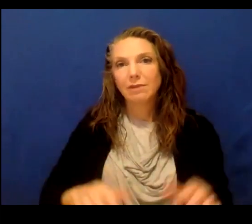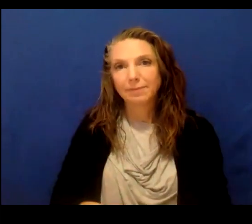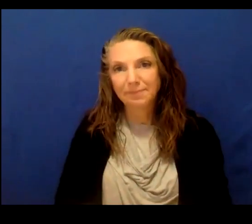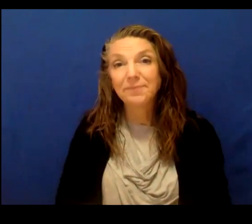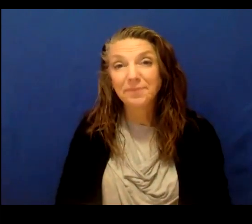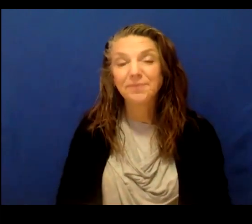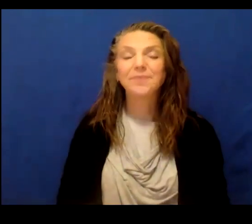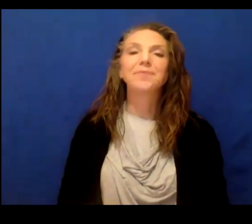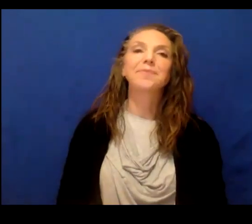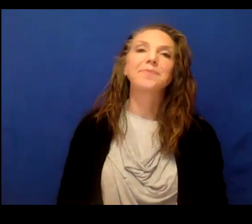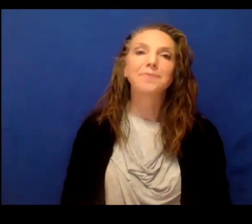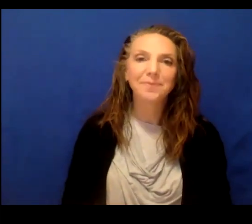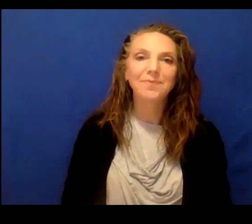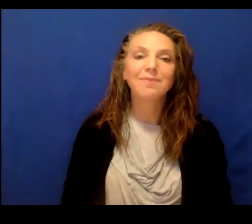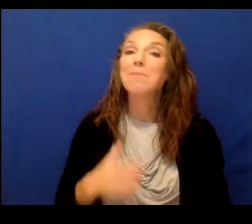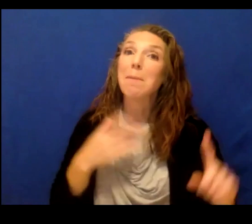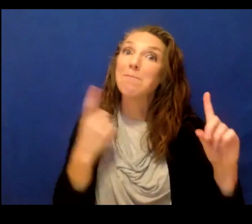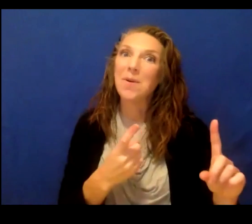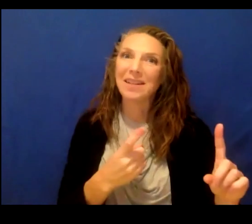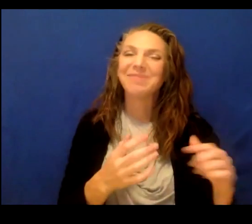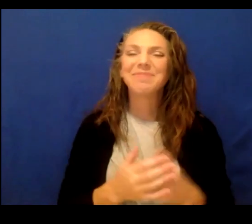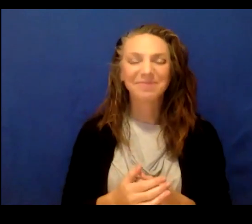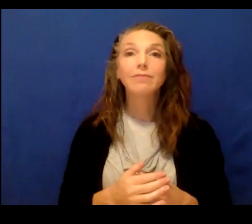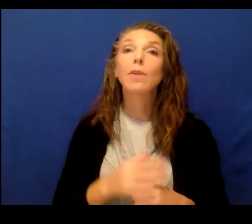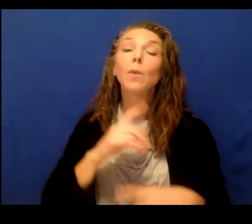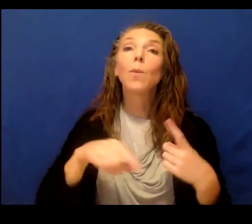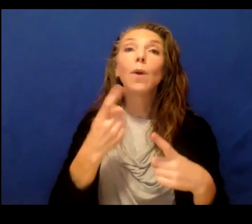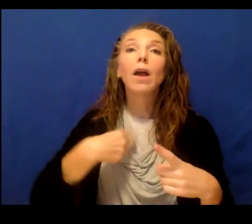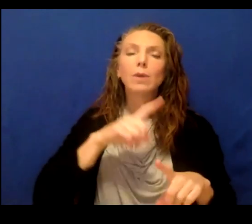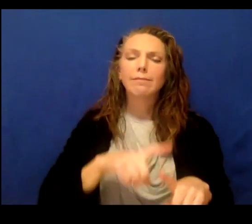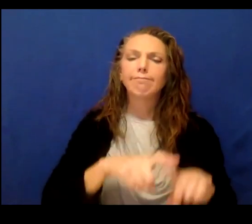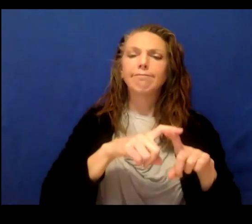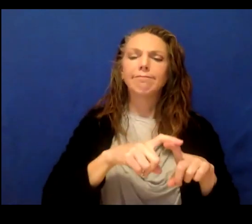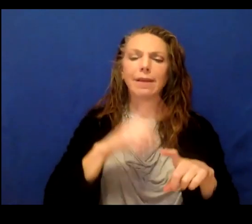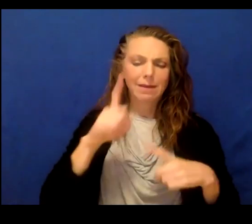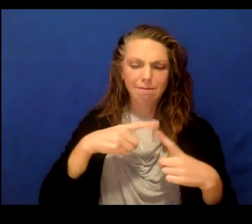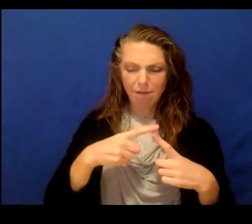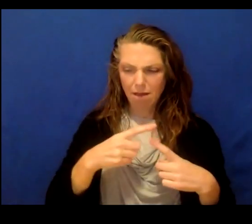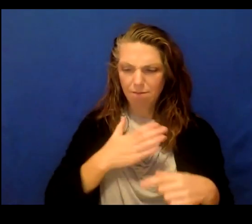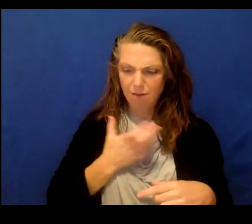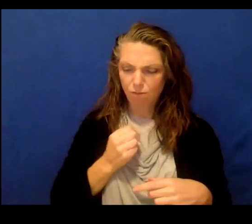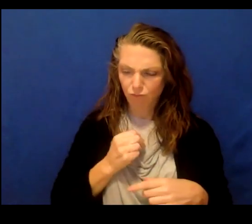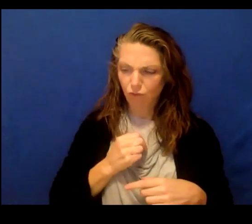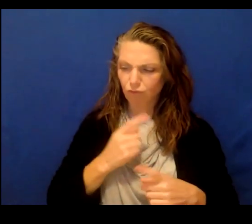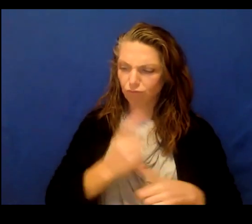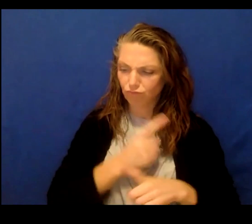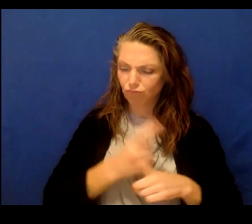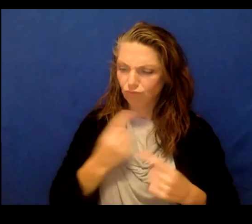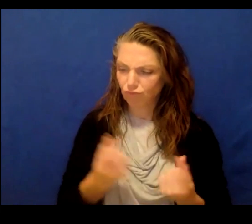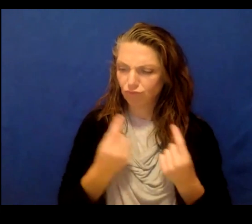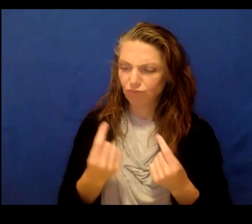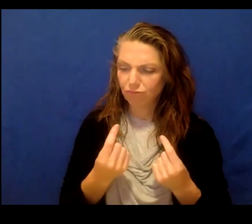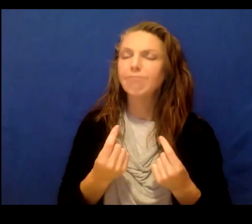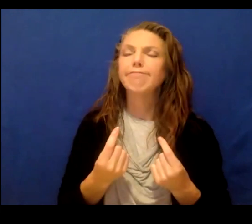as an example. So my point here, though, is that when we stop and think about our own routines and our own morning routines, we